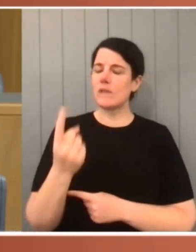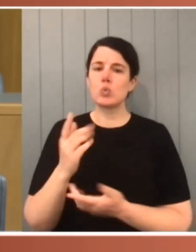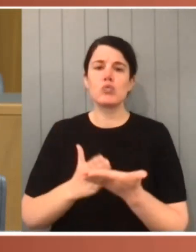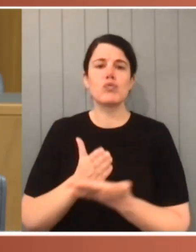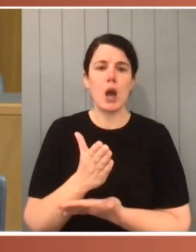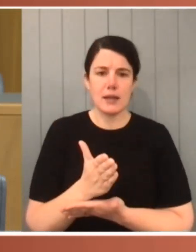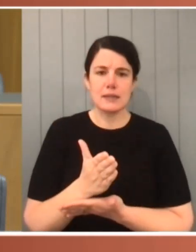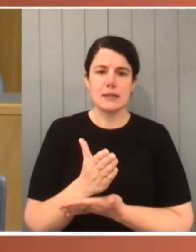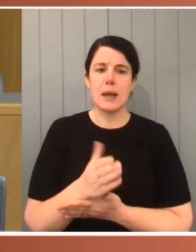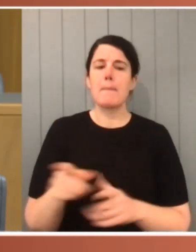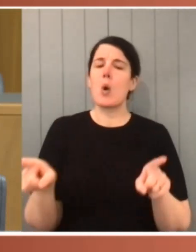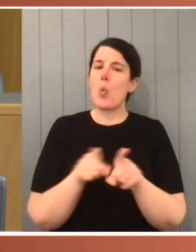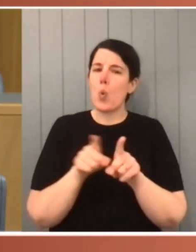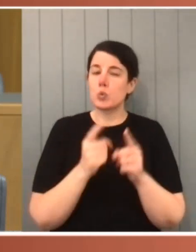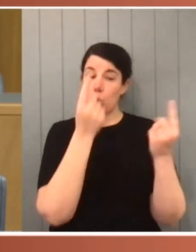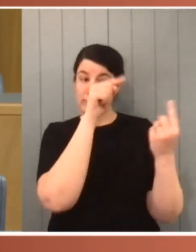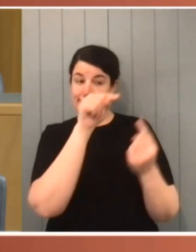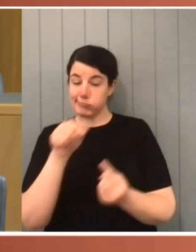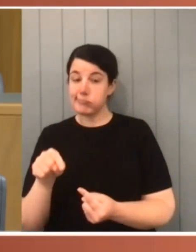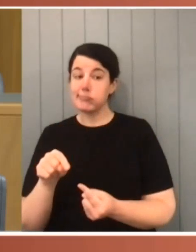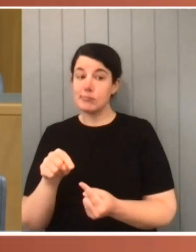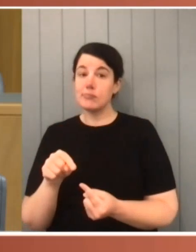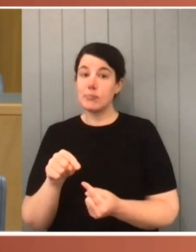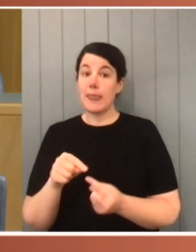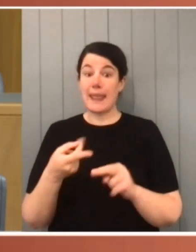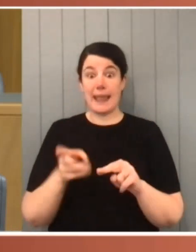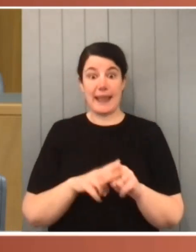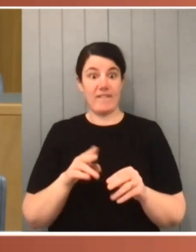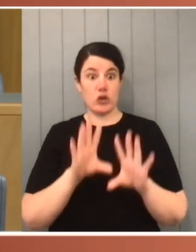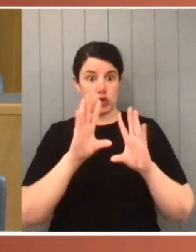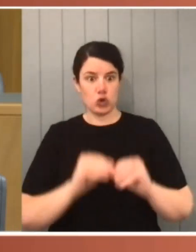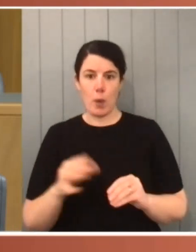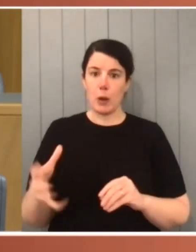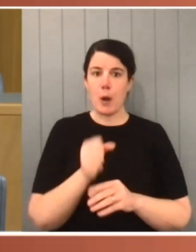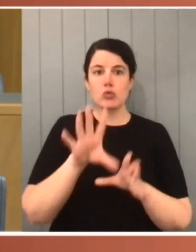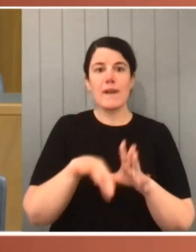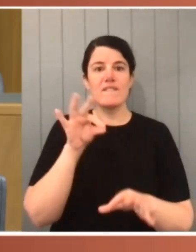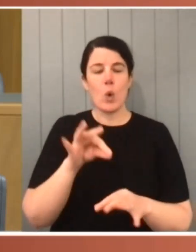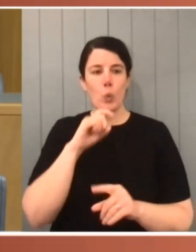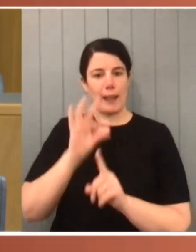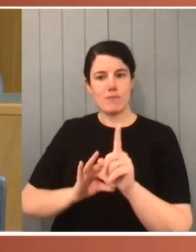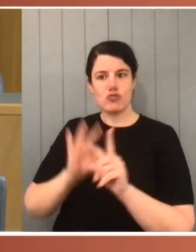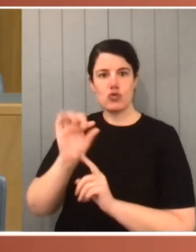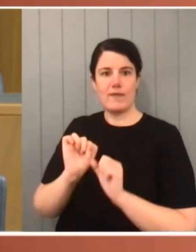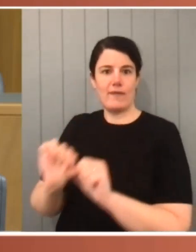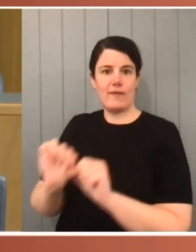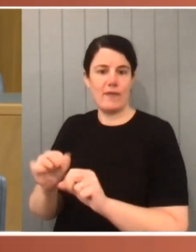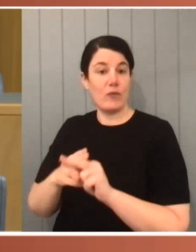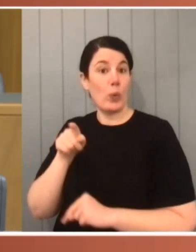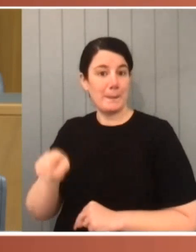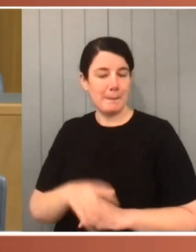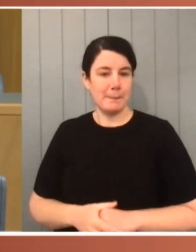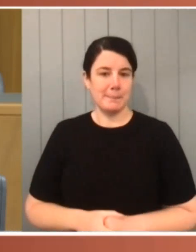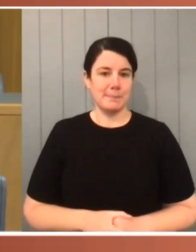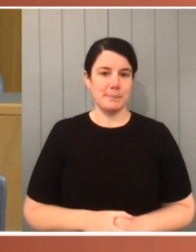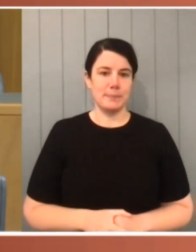a calculation that its abolition would advantage his side of politics. This was consistent with